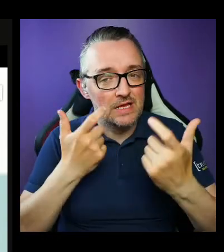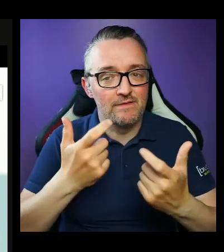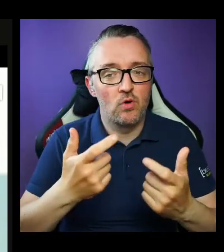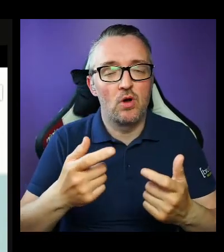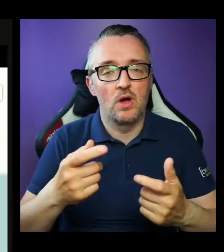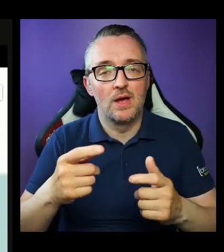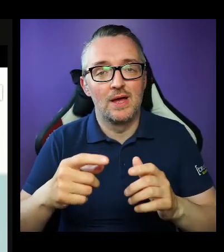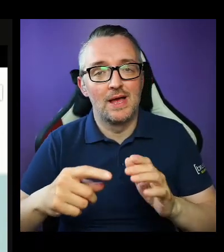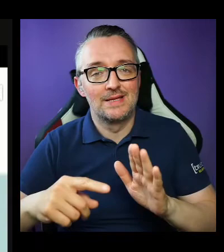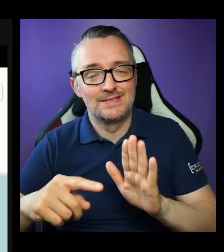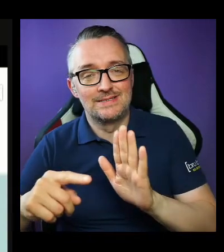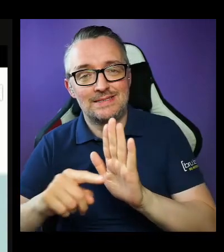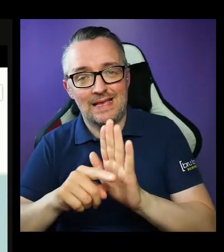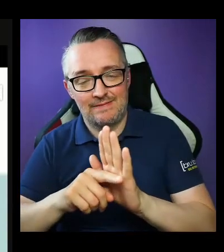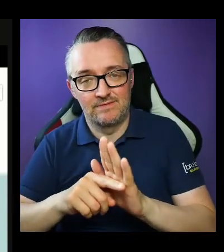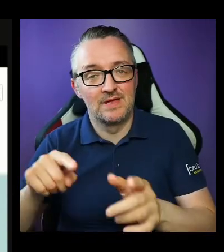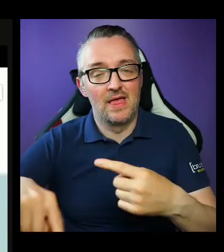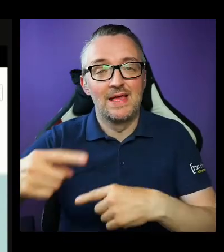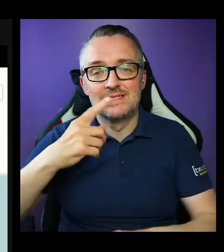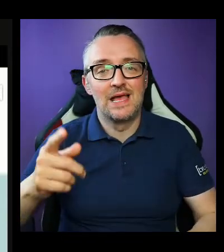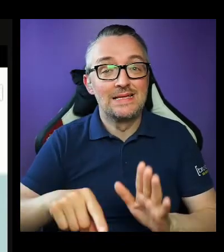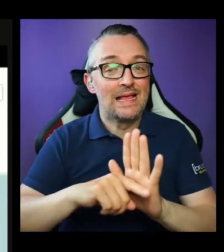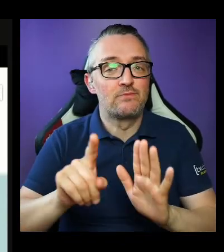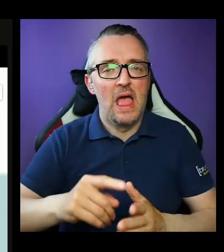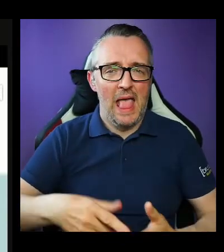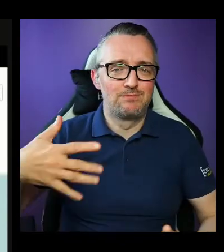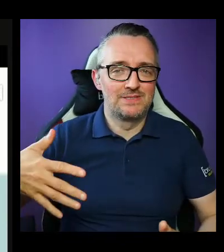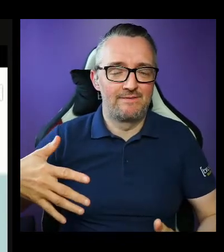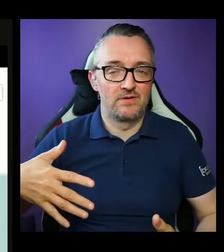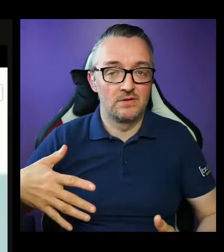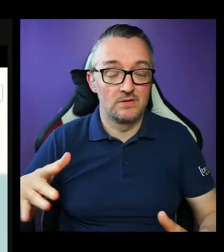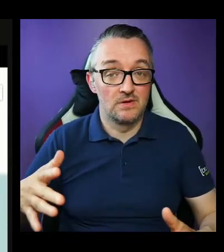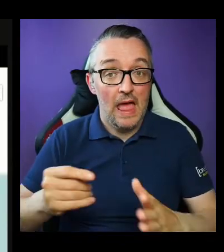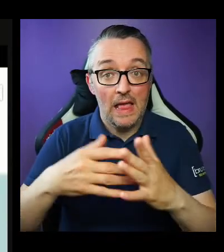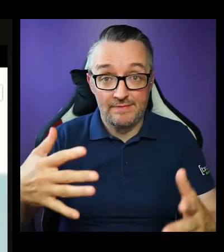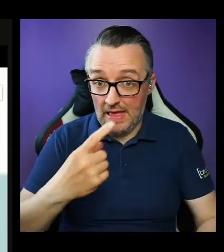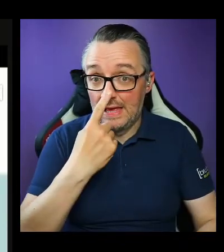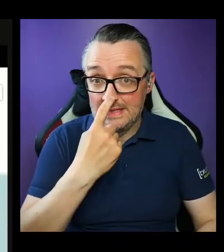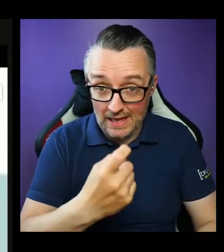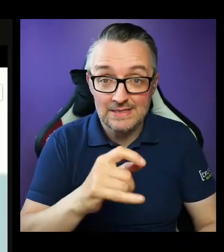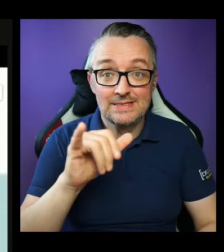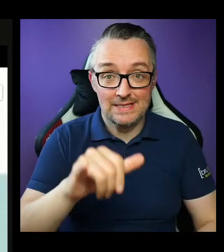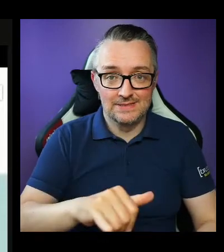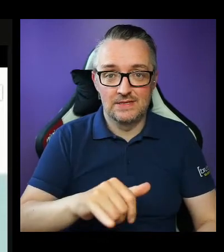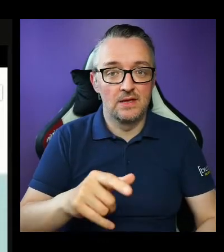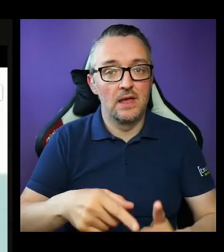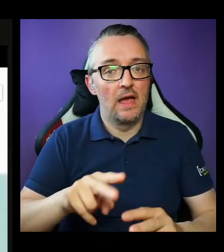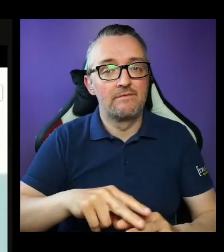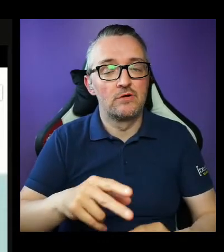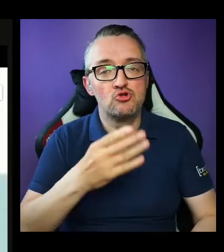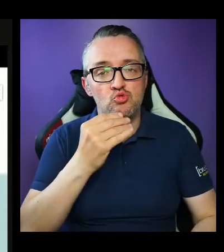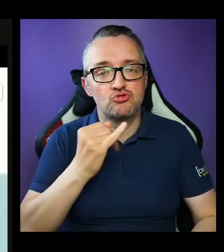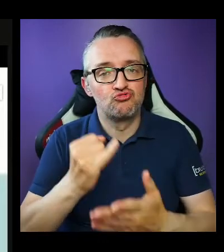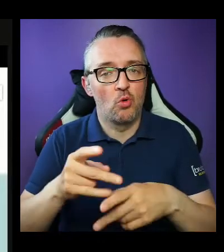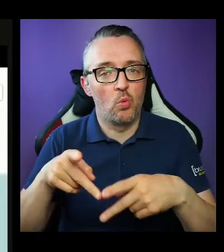of DynamoDB, people will say that it's expensive. And it can be expensive if you don't use it